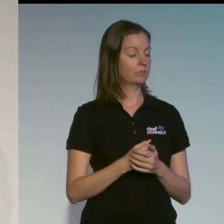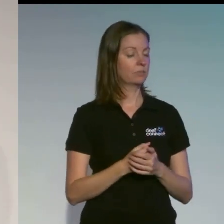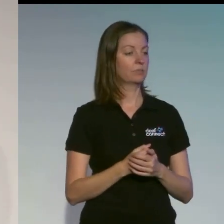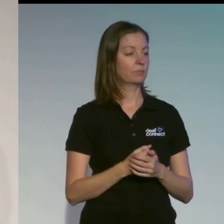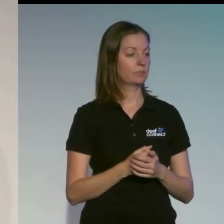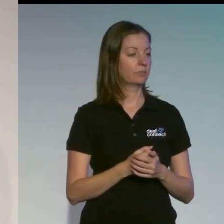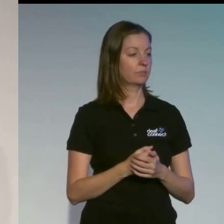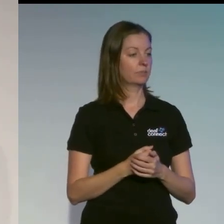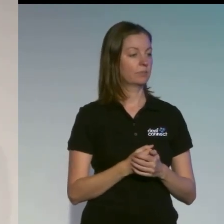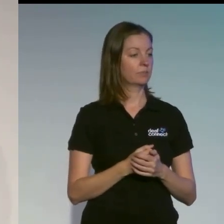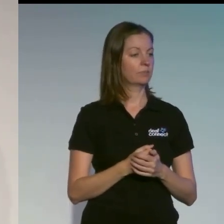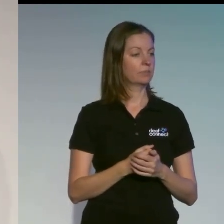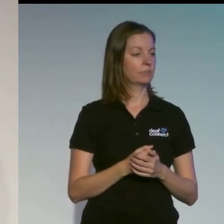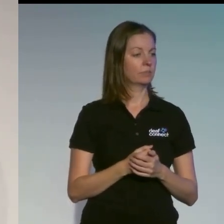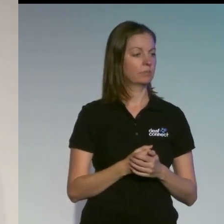there are